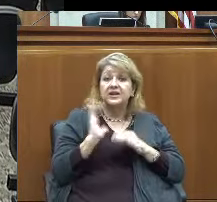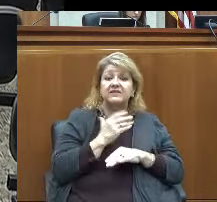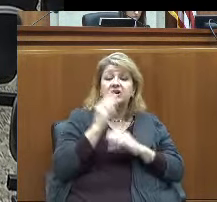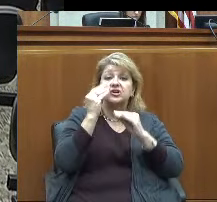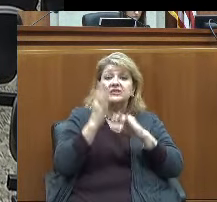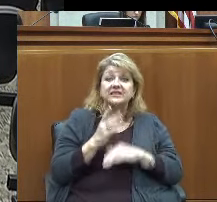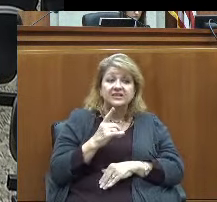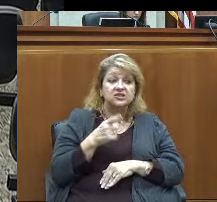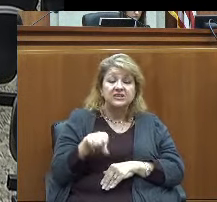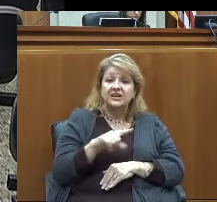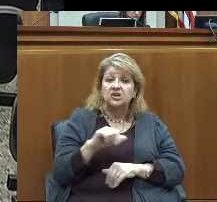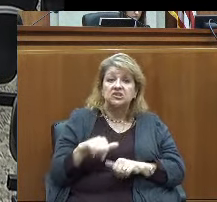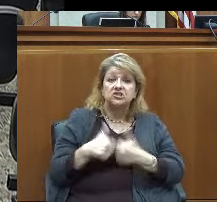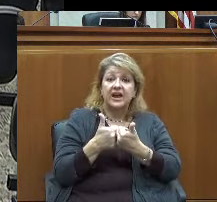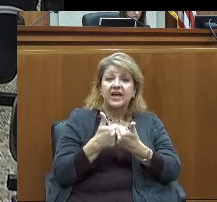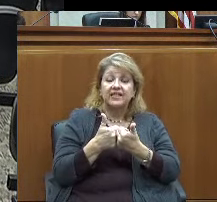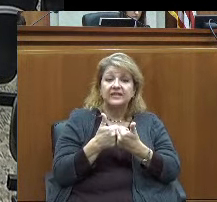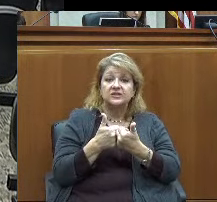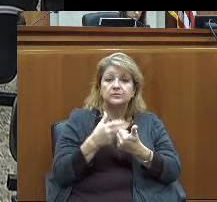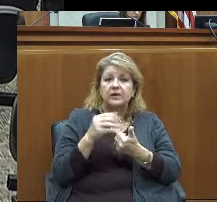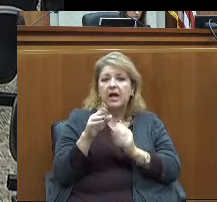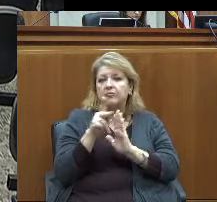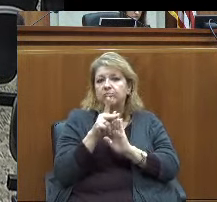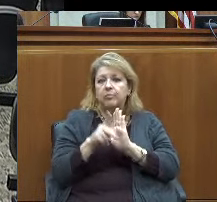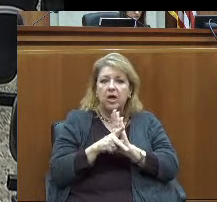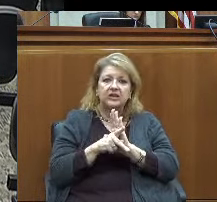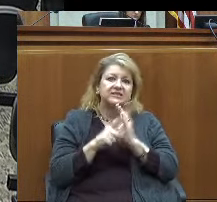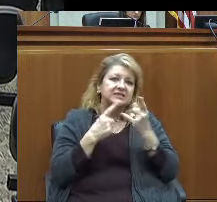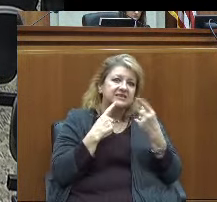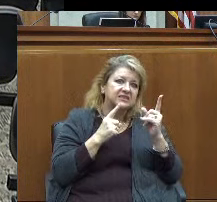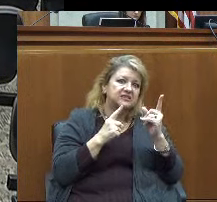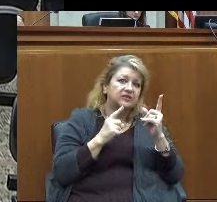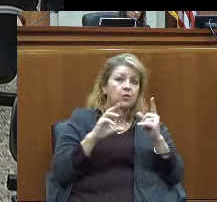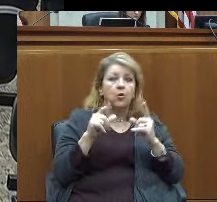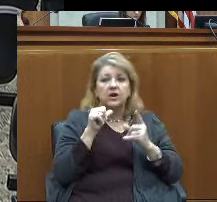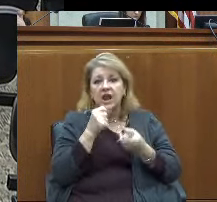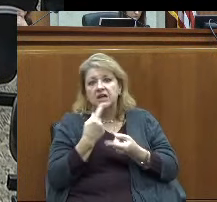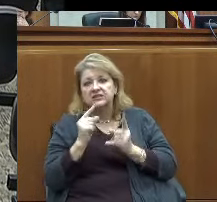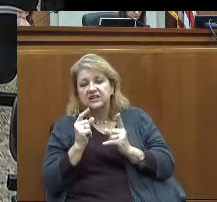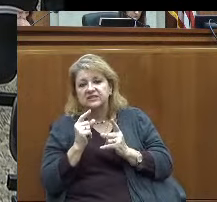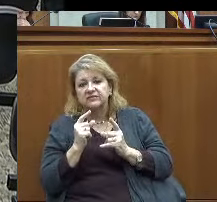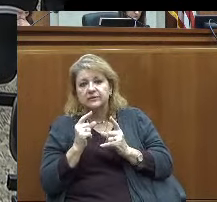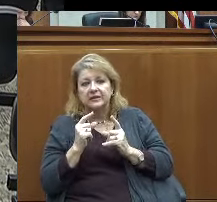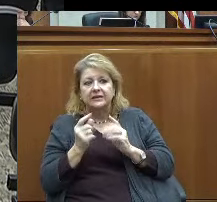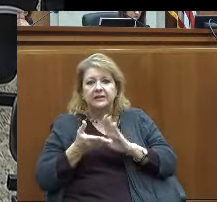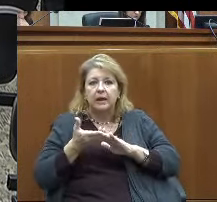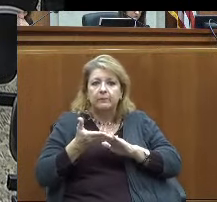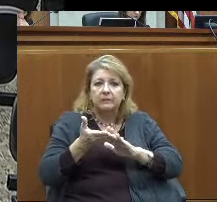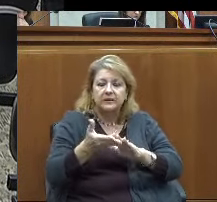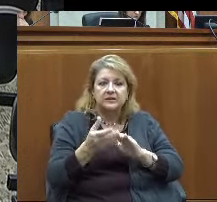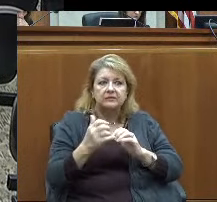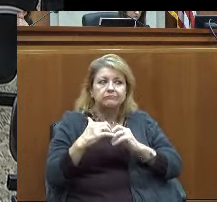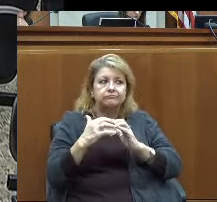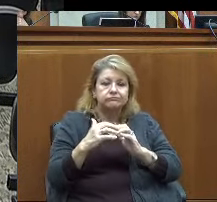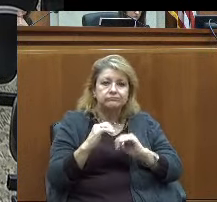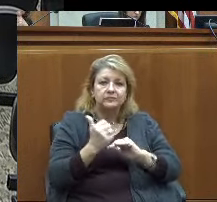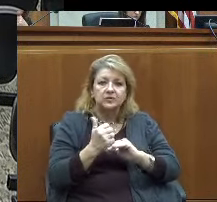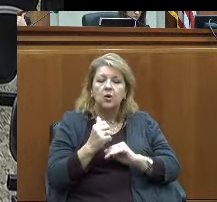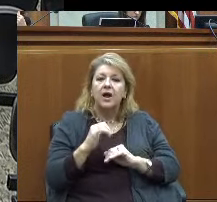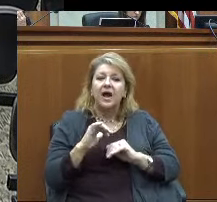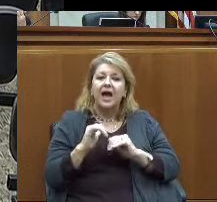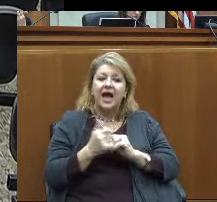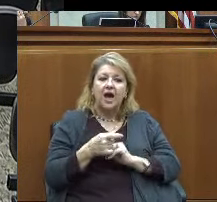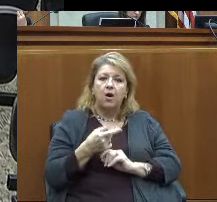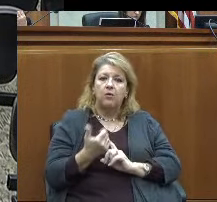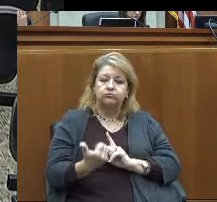are challenged by the way policies are successfully or not successfully implemented effectively, the concrete ways in which